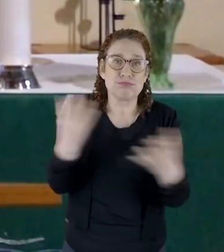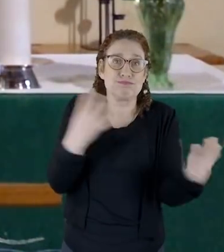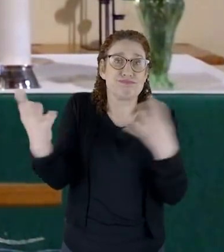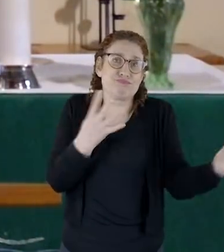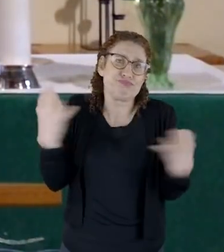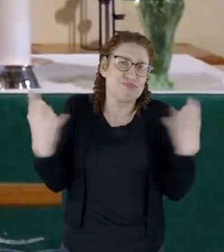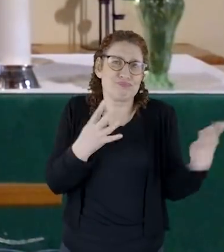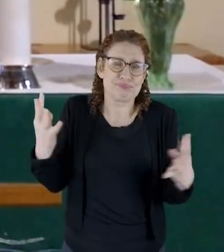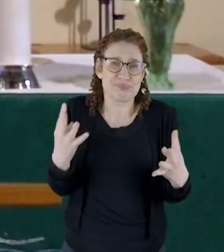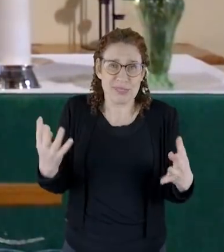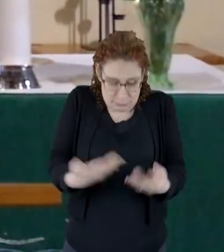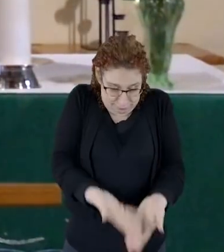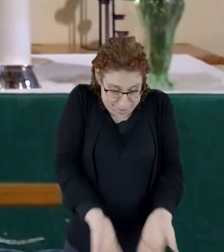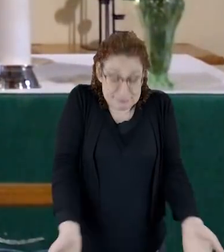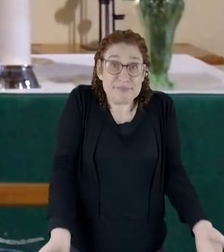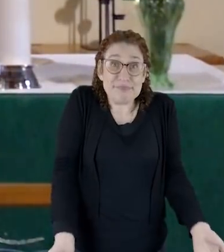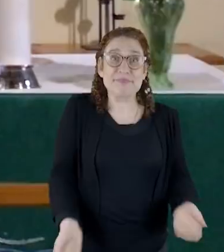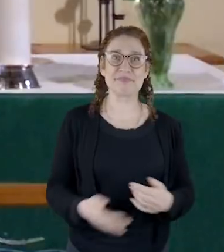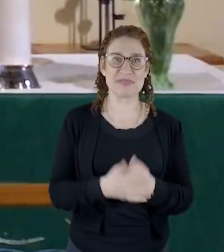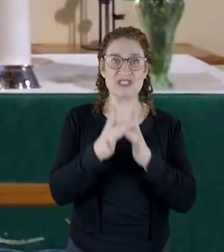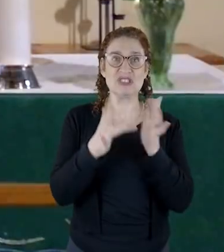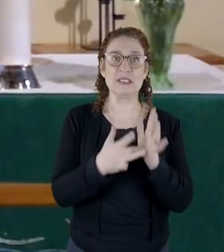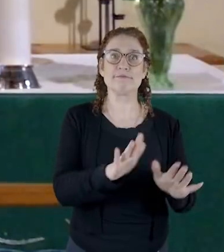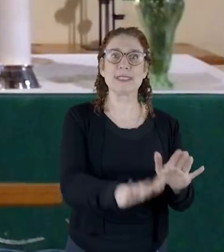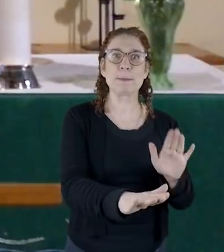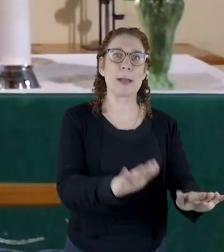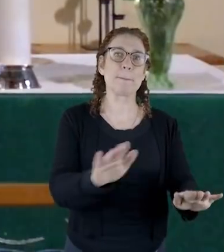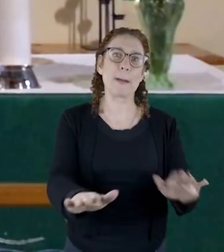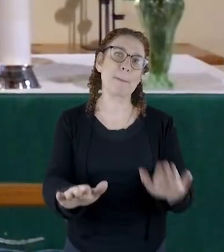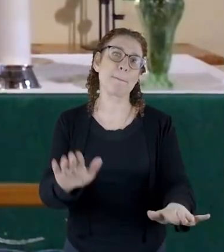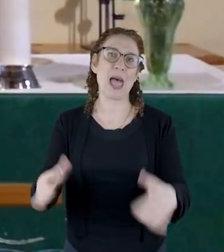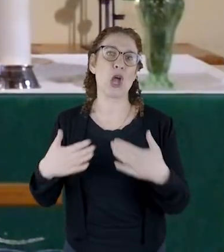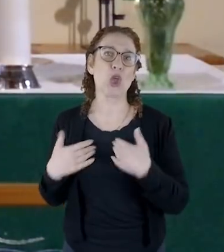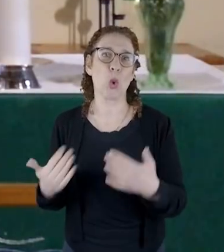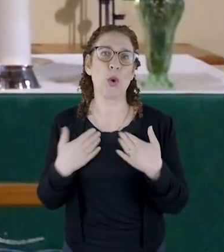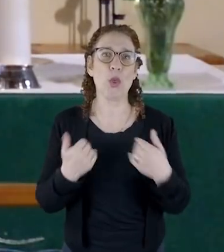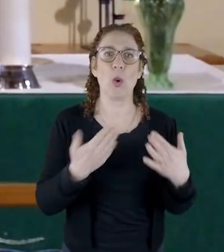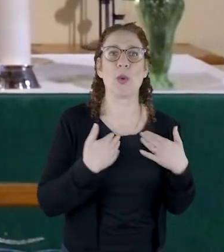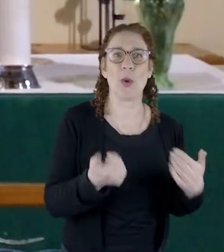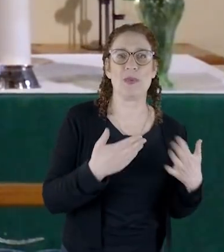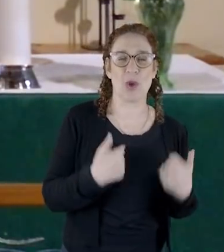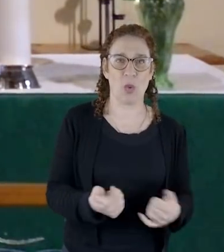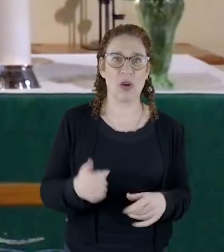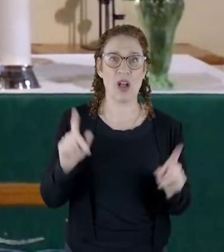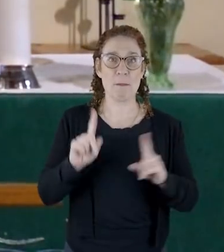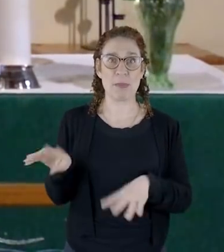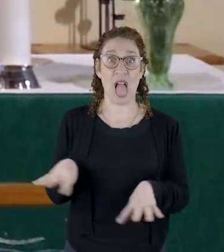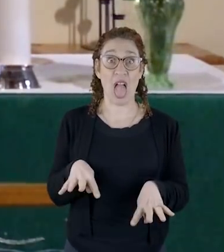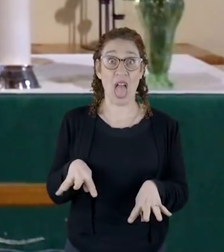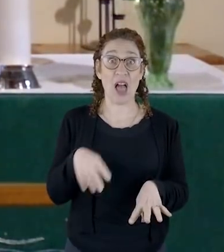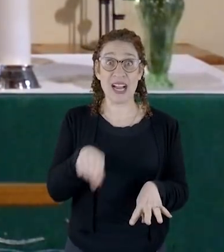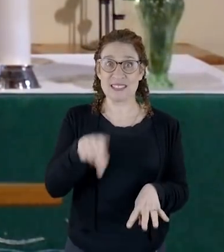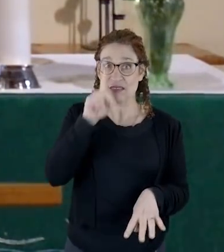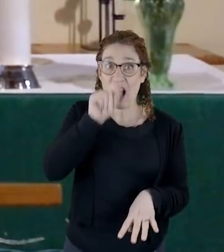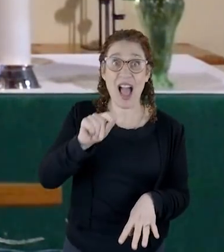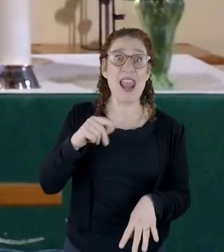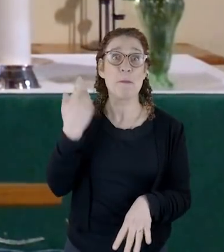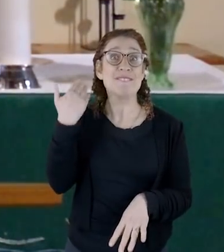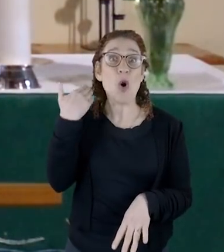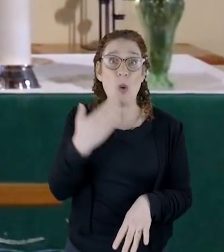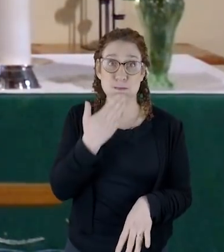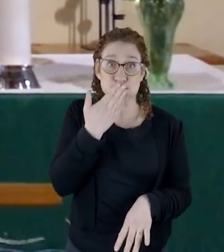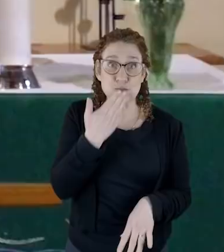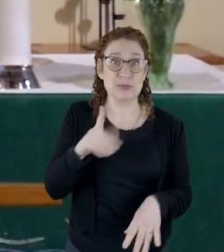many others. They put them at his feet, and he cured them, so that the crowd was amazed when they saw the mute